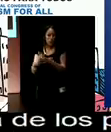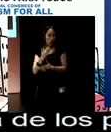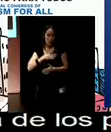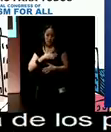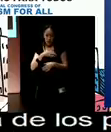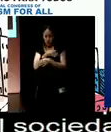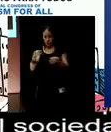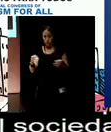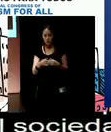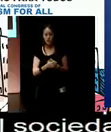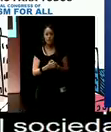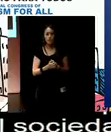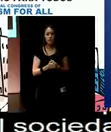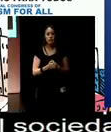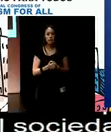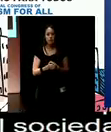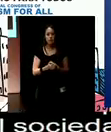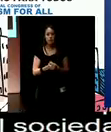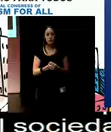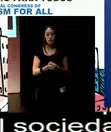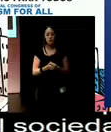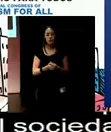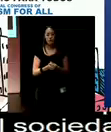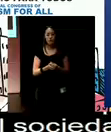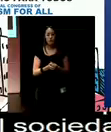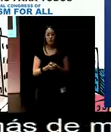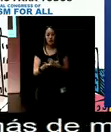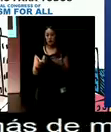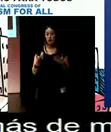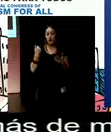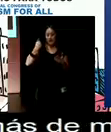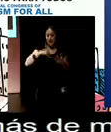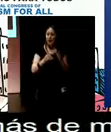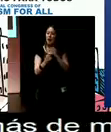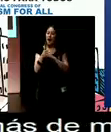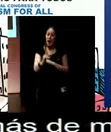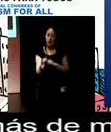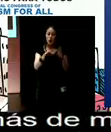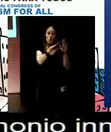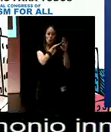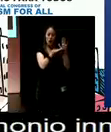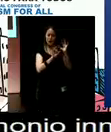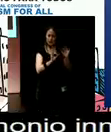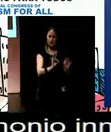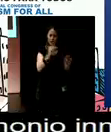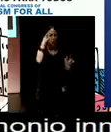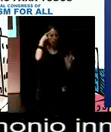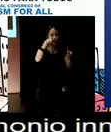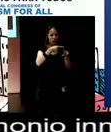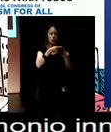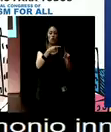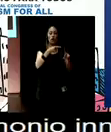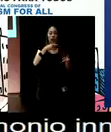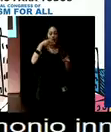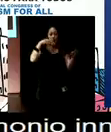Also, it helps to preserve our cultural heritage. There are several programs